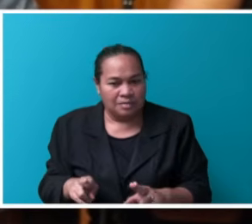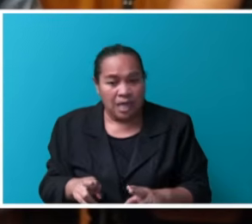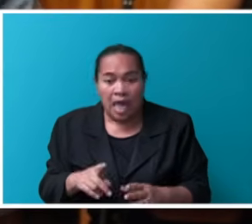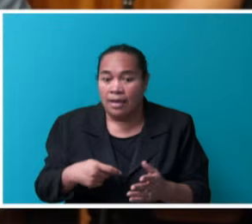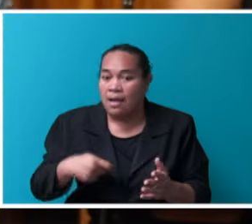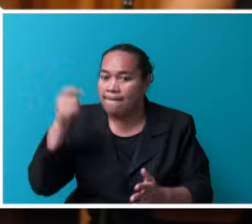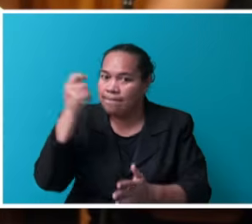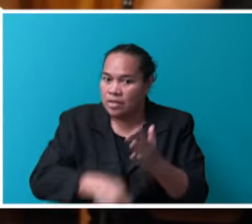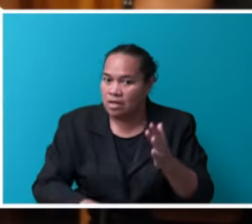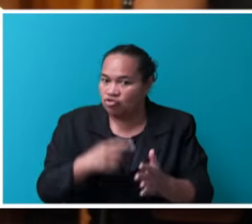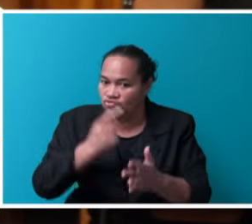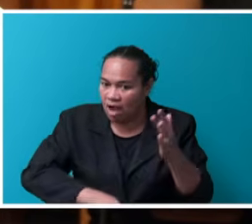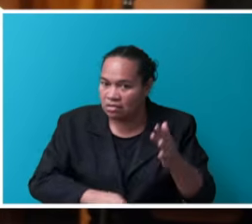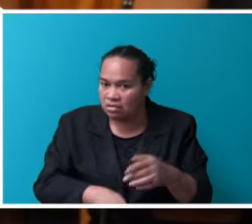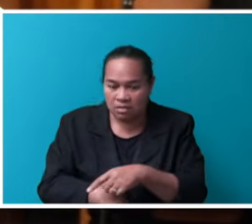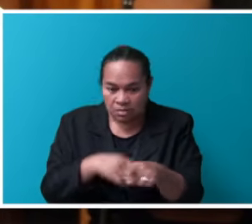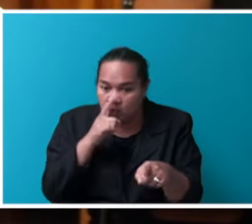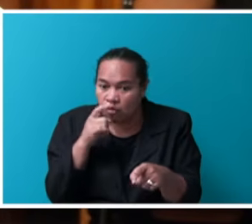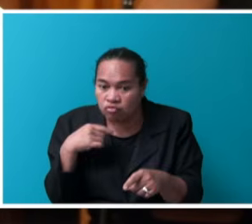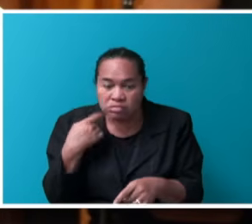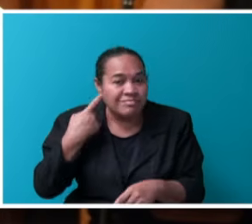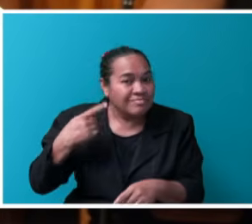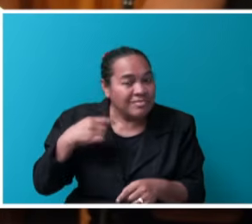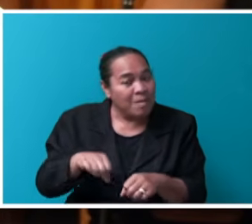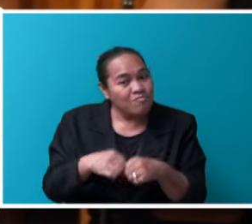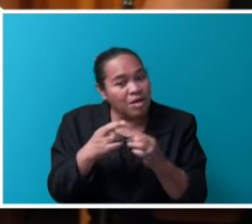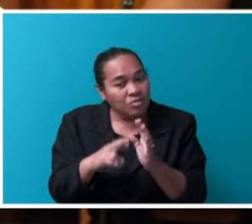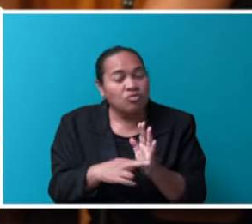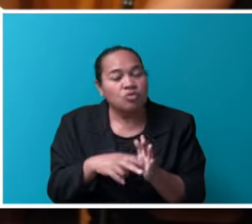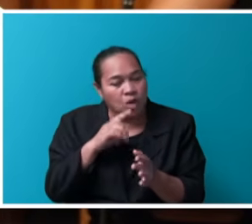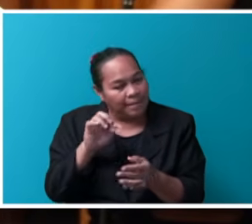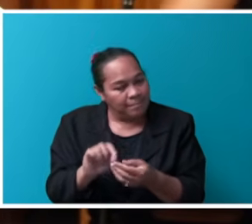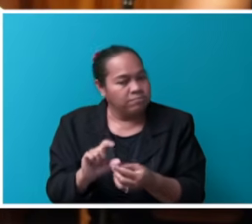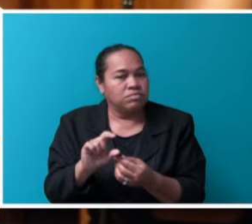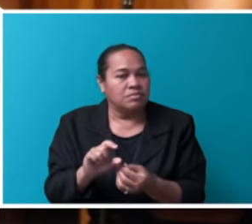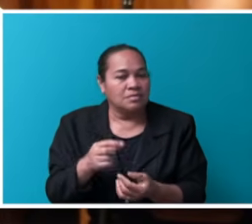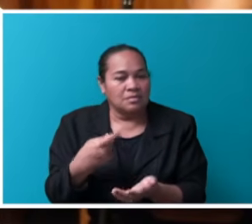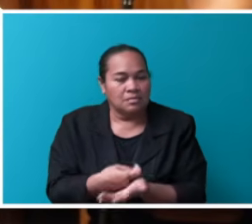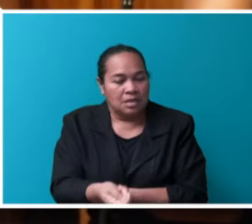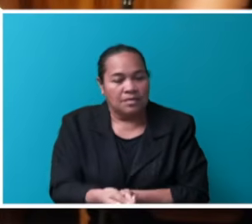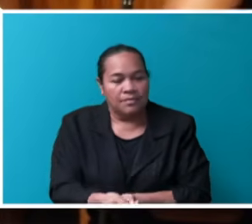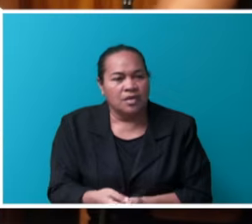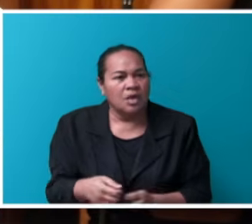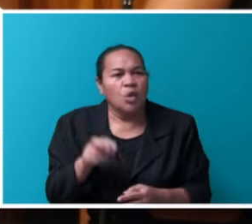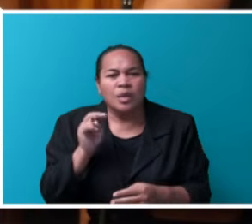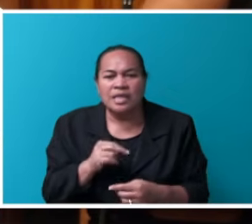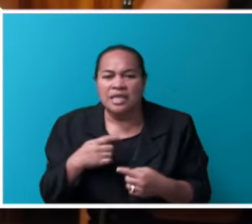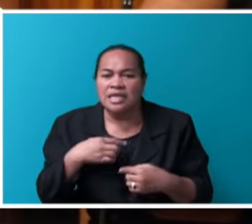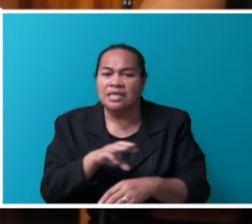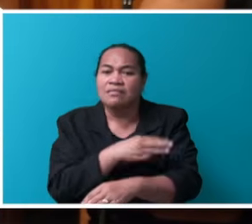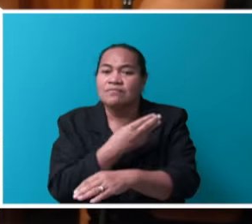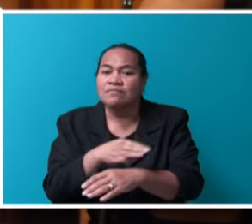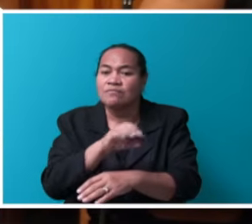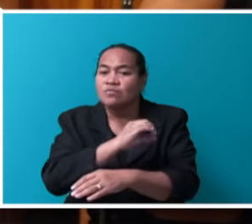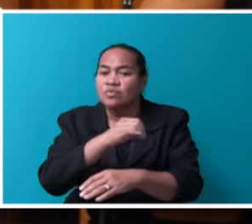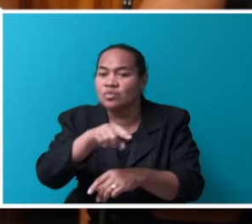well. Rural and maritime development. Mr. Speaker, we need to lift development in our rural and maritime region. The Ministry